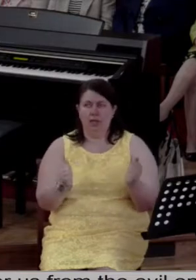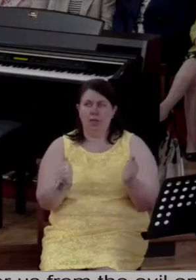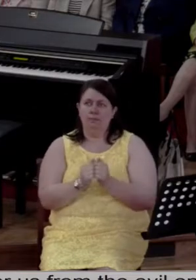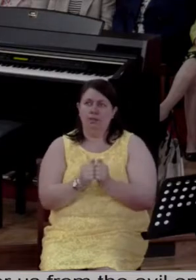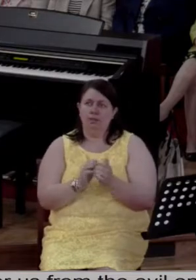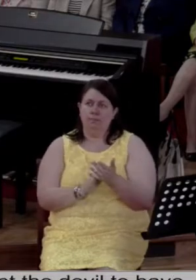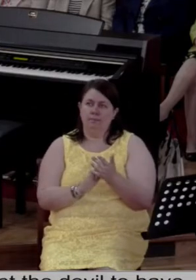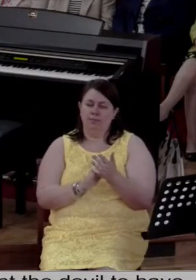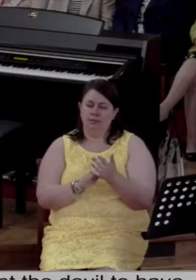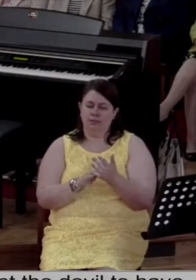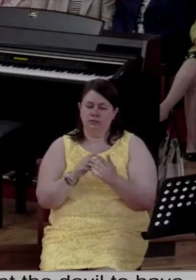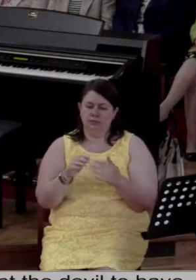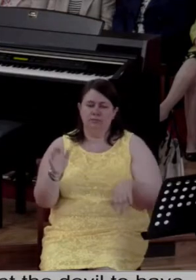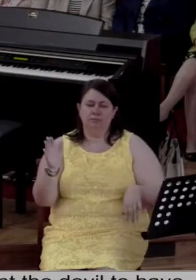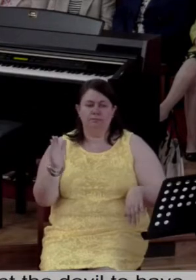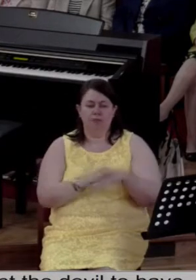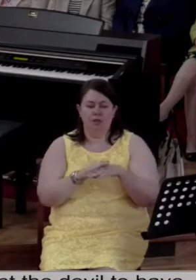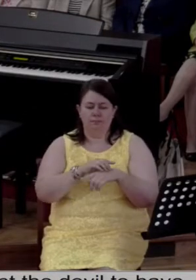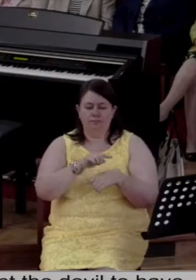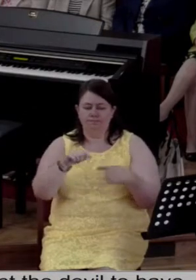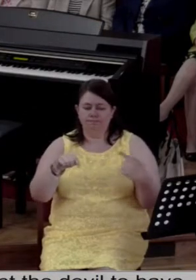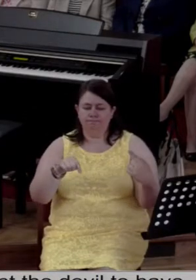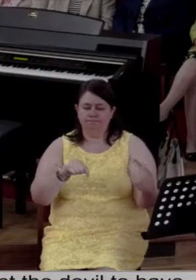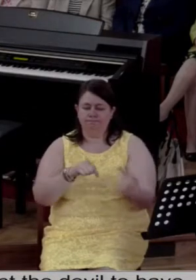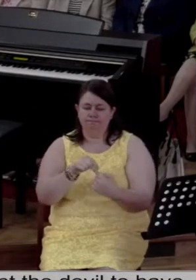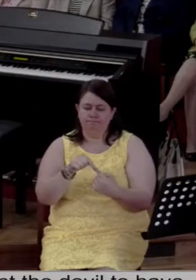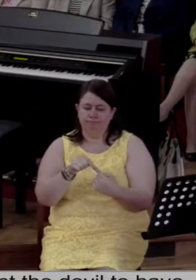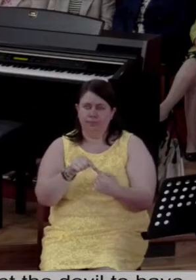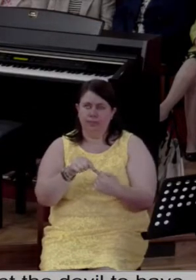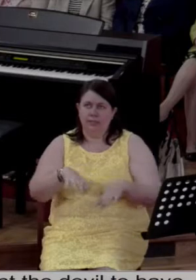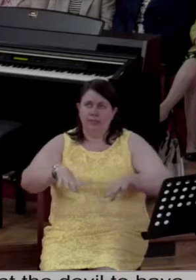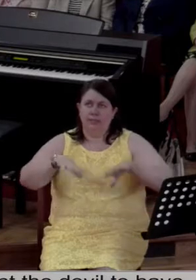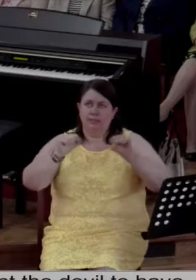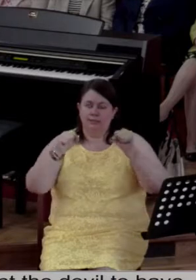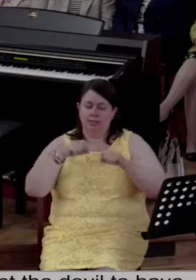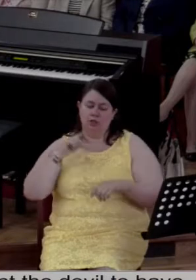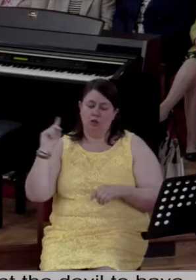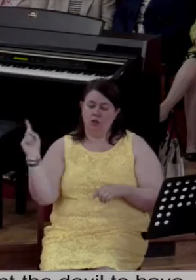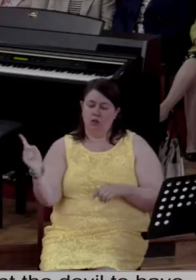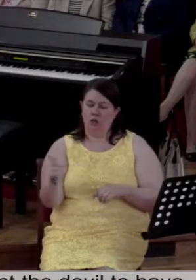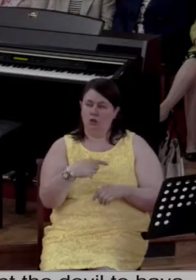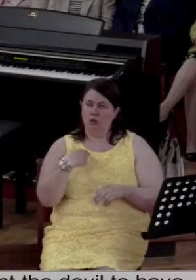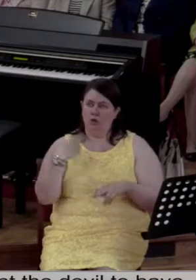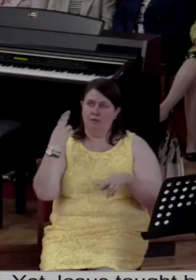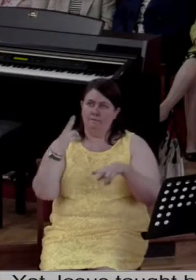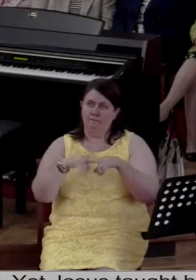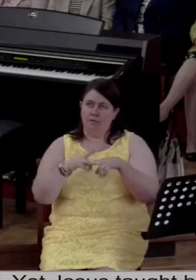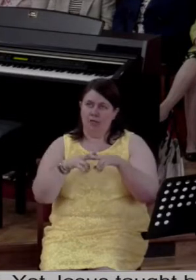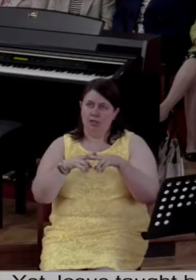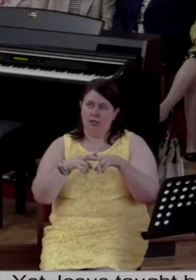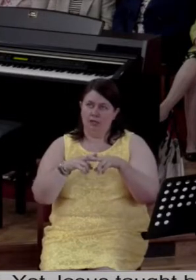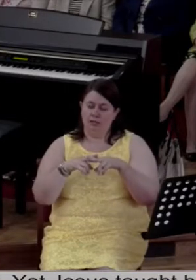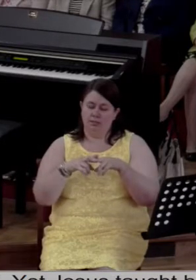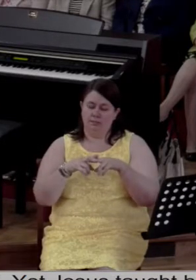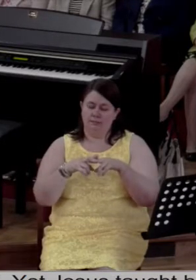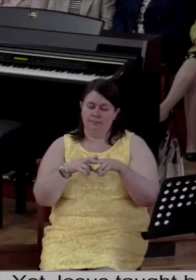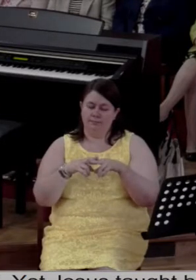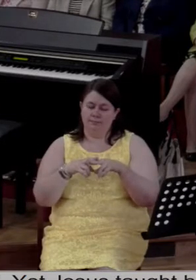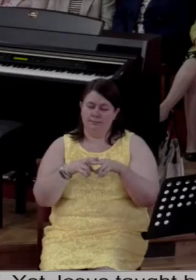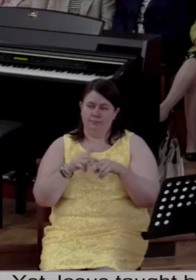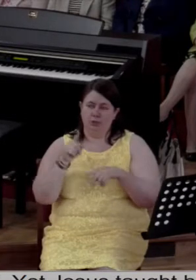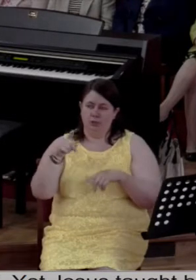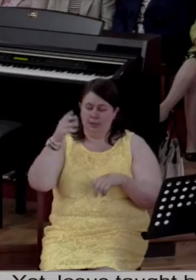circle. Because it began, Our Father in heaven, hallowed be your name, your kingdom